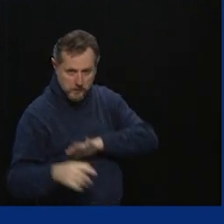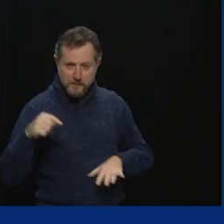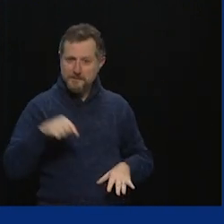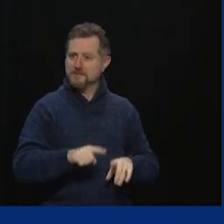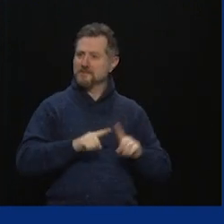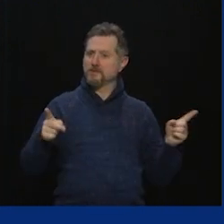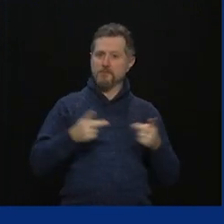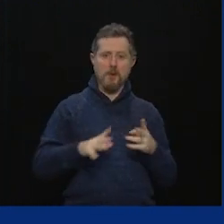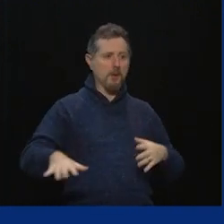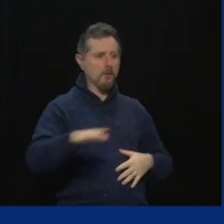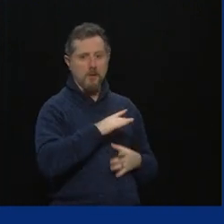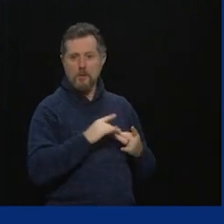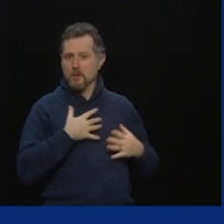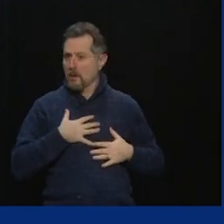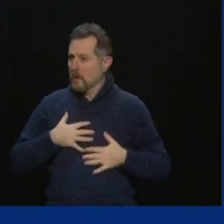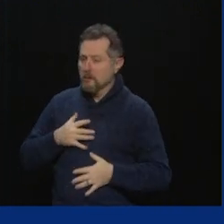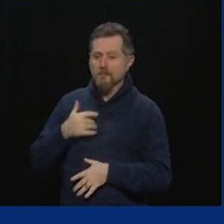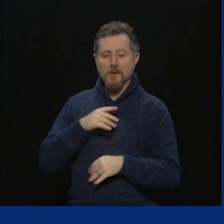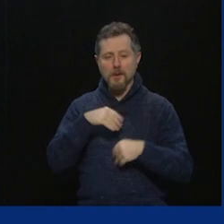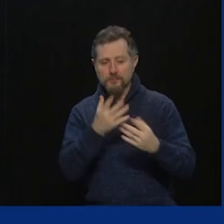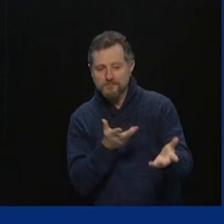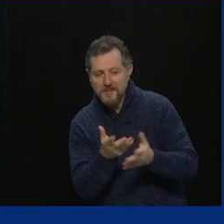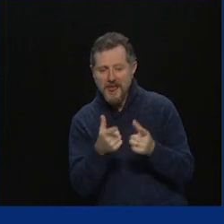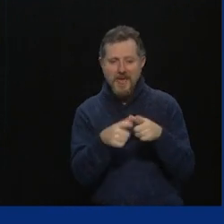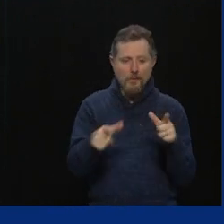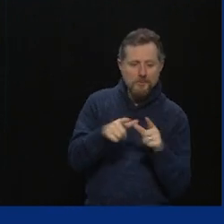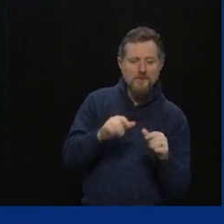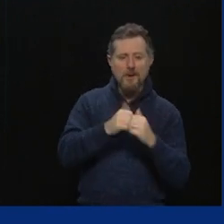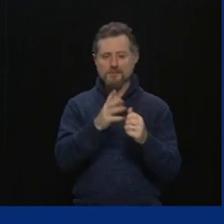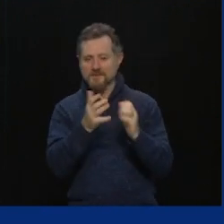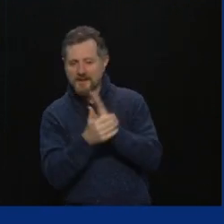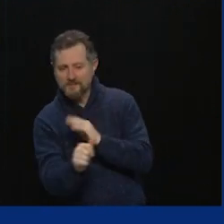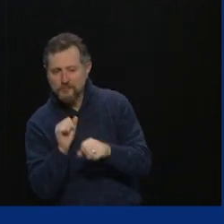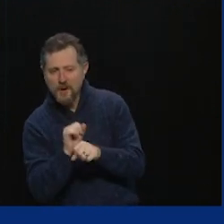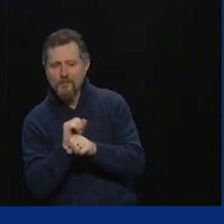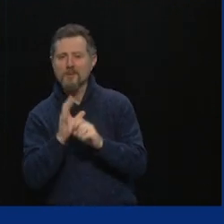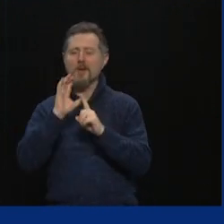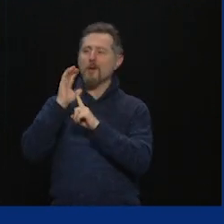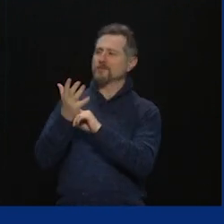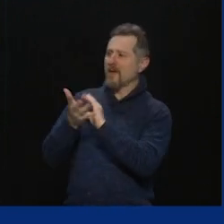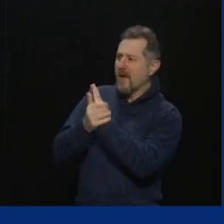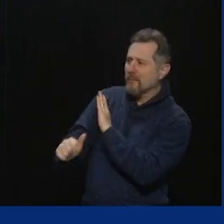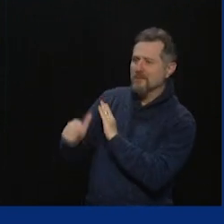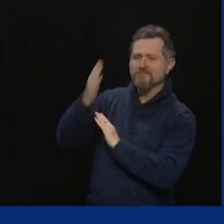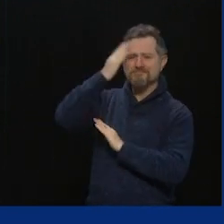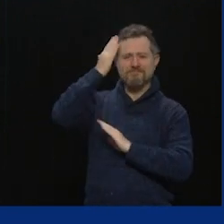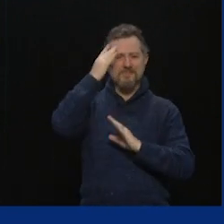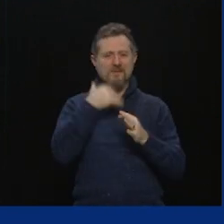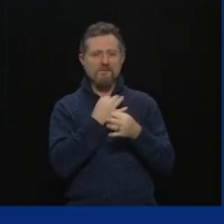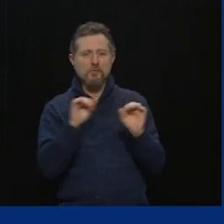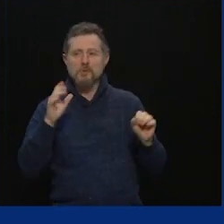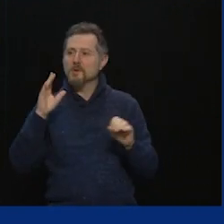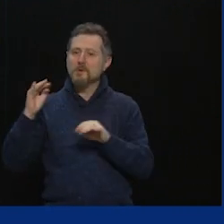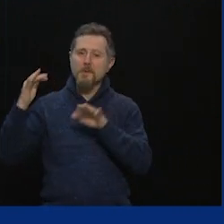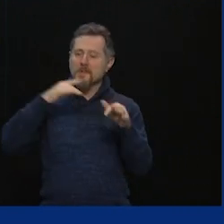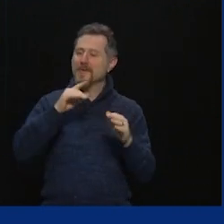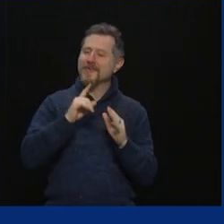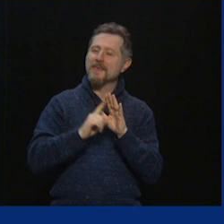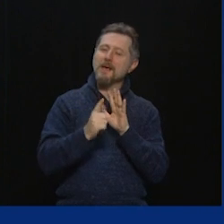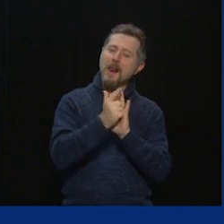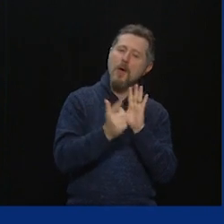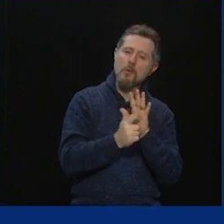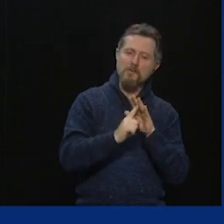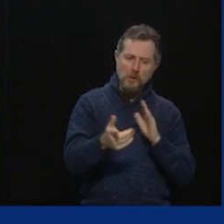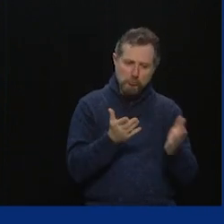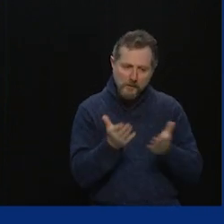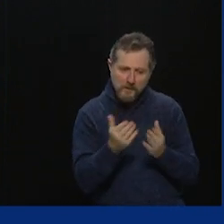language skills, job training, cultural competence training, free immigration legal services, which is so important to get those legal